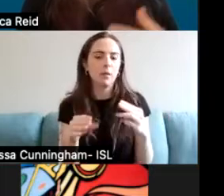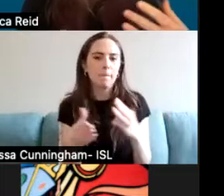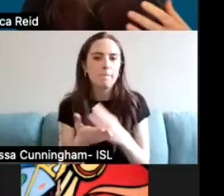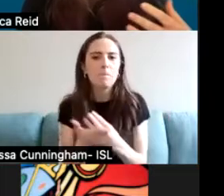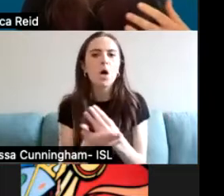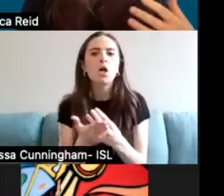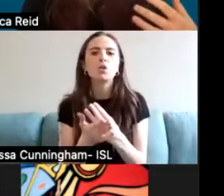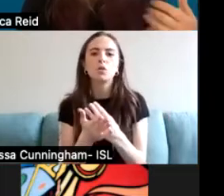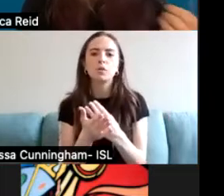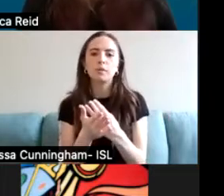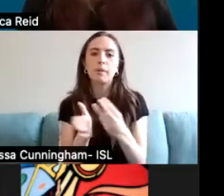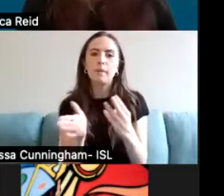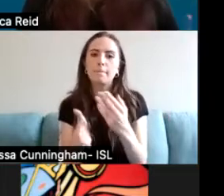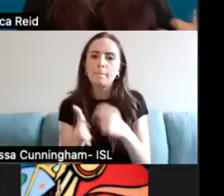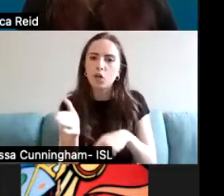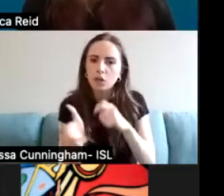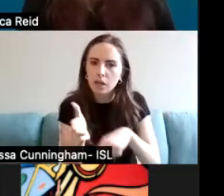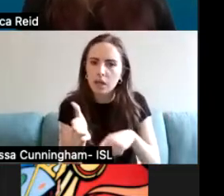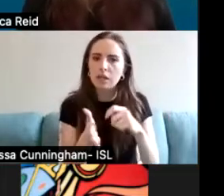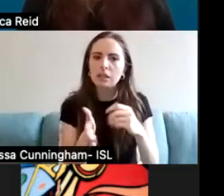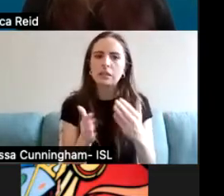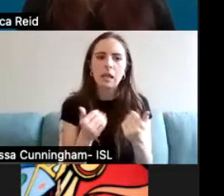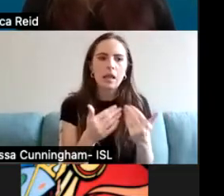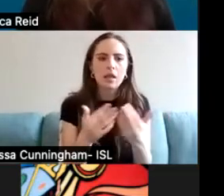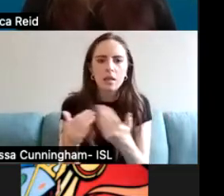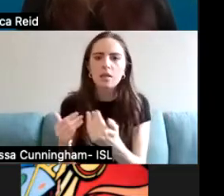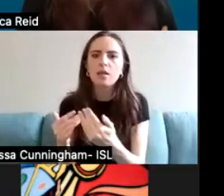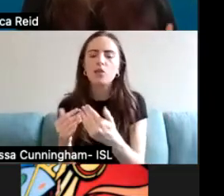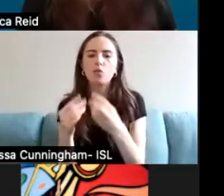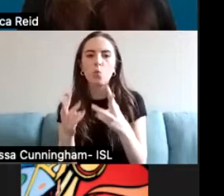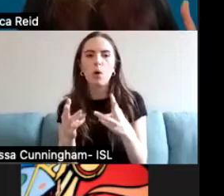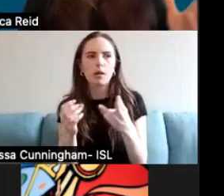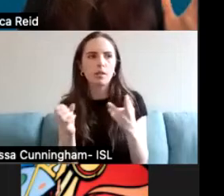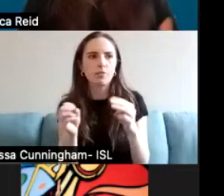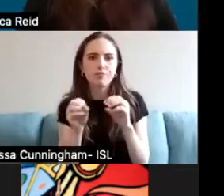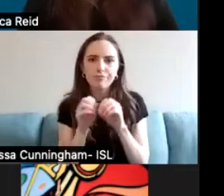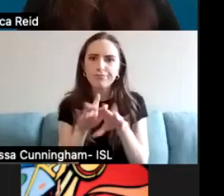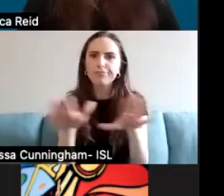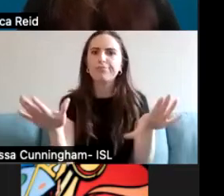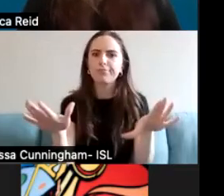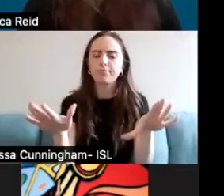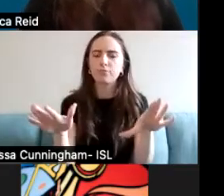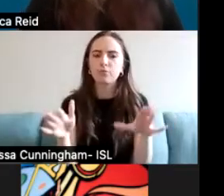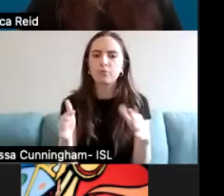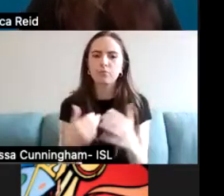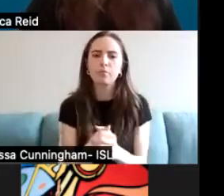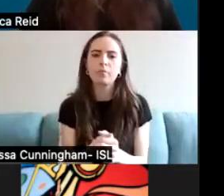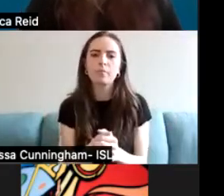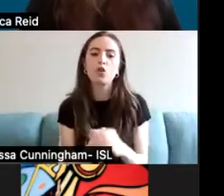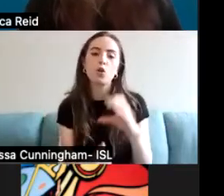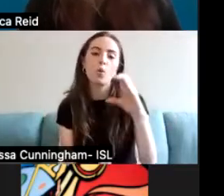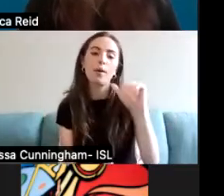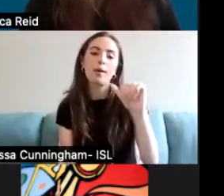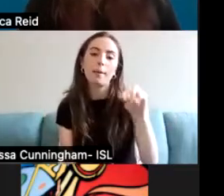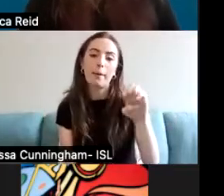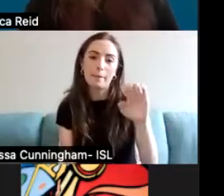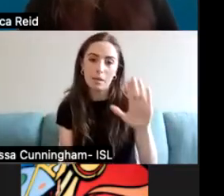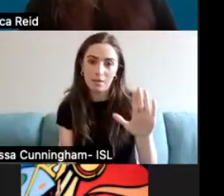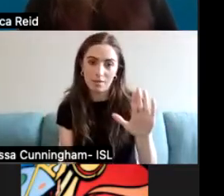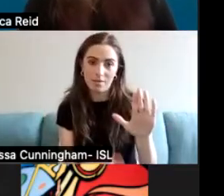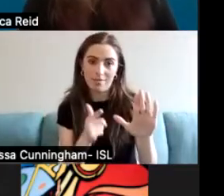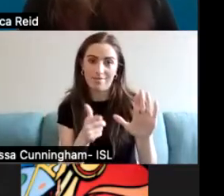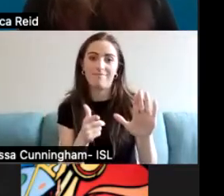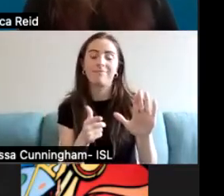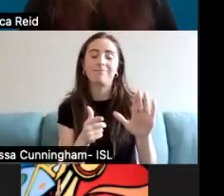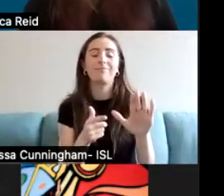to our customers and to people that we want to reach with our message. So what the camel refers to is the